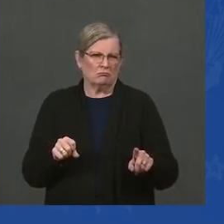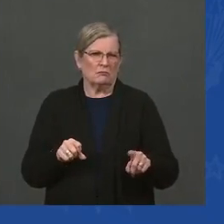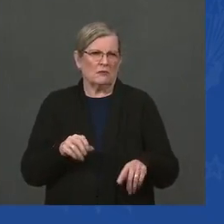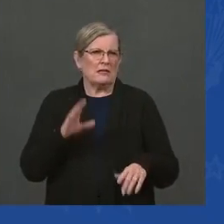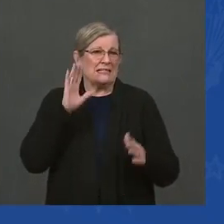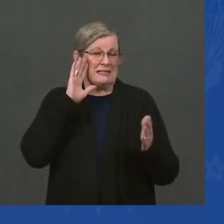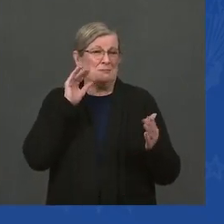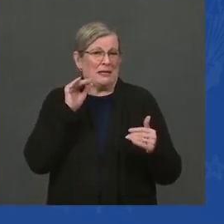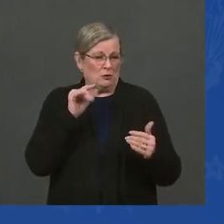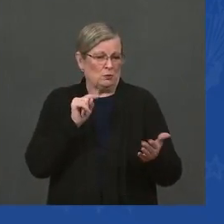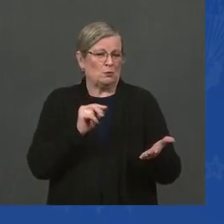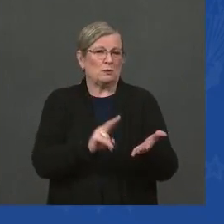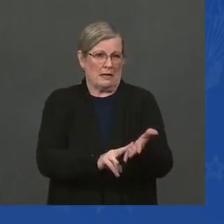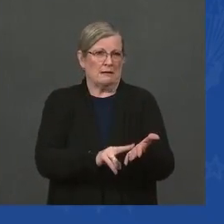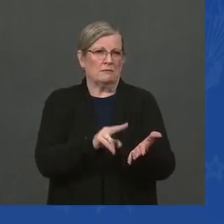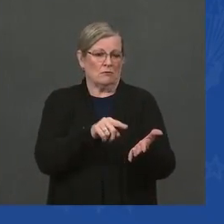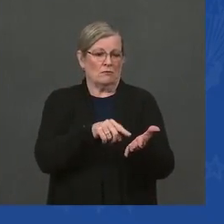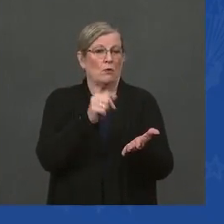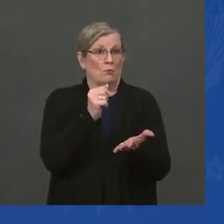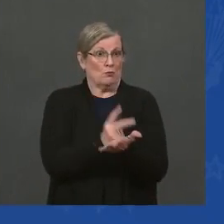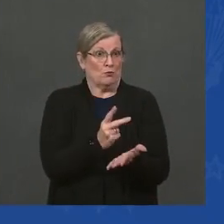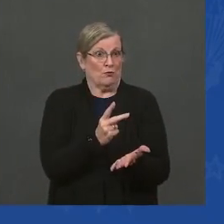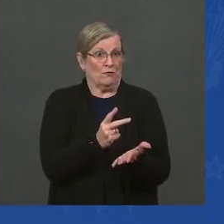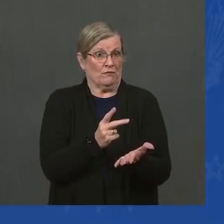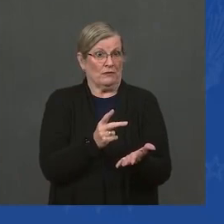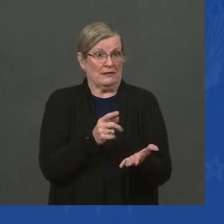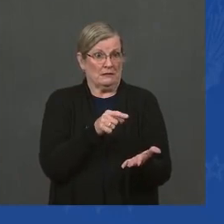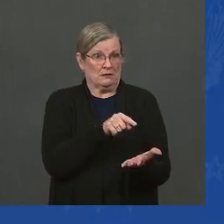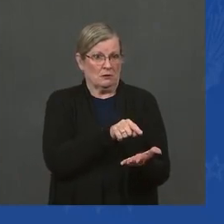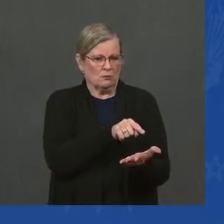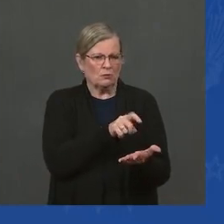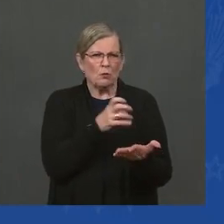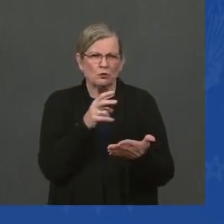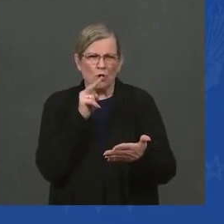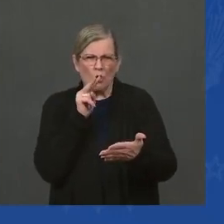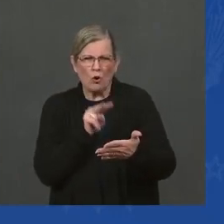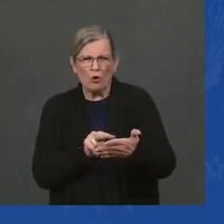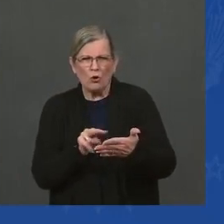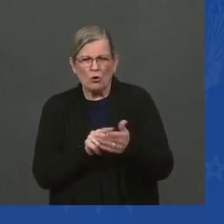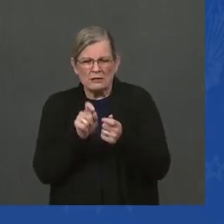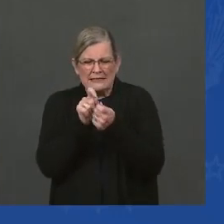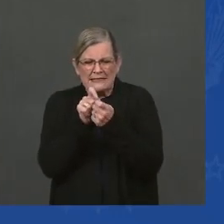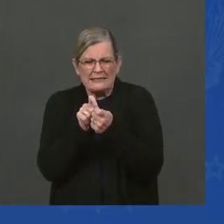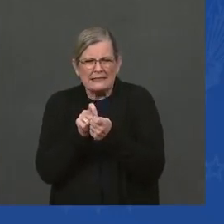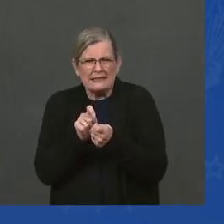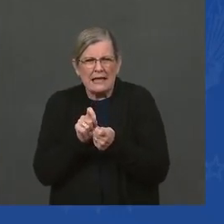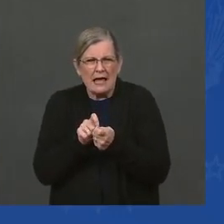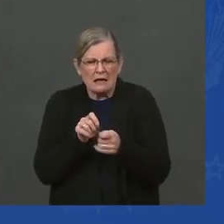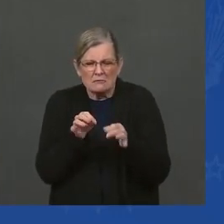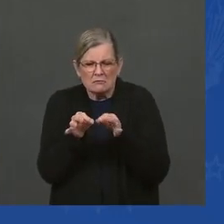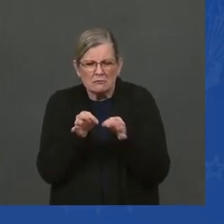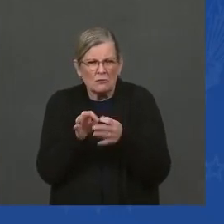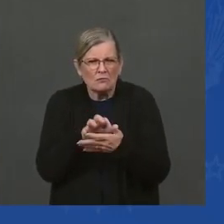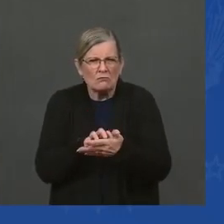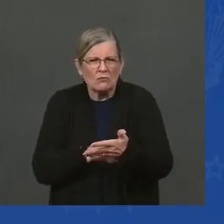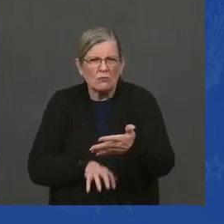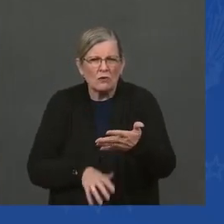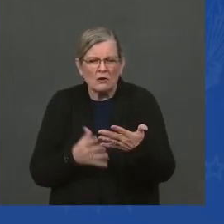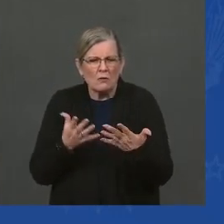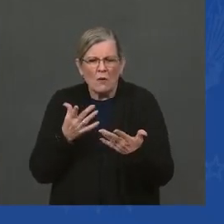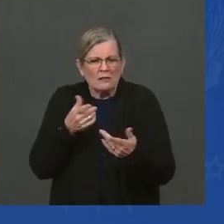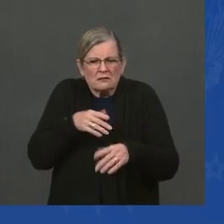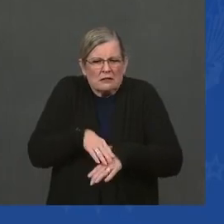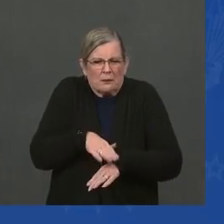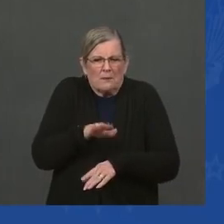print and the detail of what comes out of the House in terms of the actual legislative initiatives. I believe that Joe will be there.